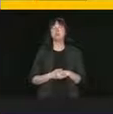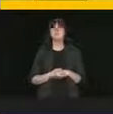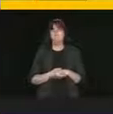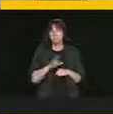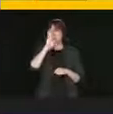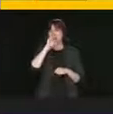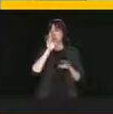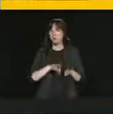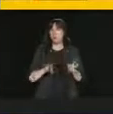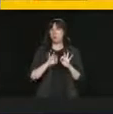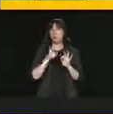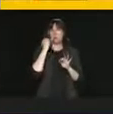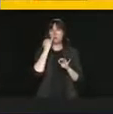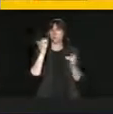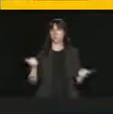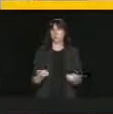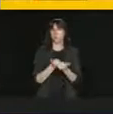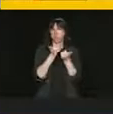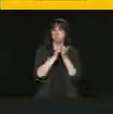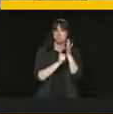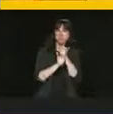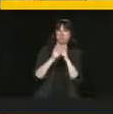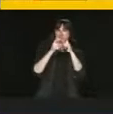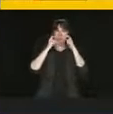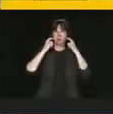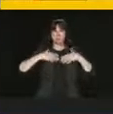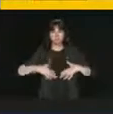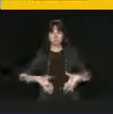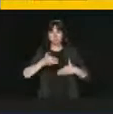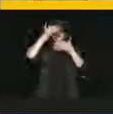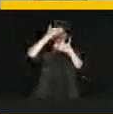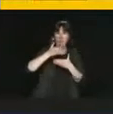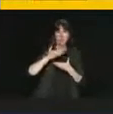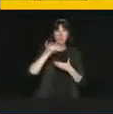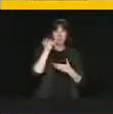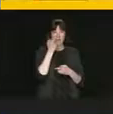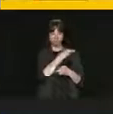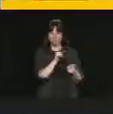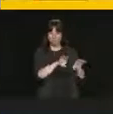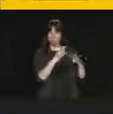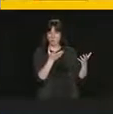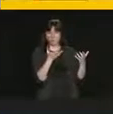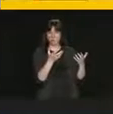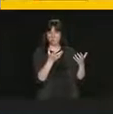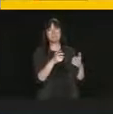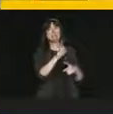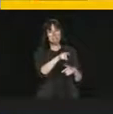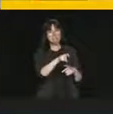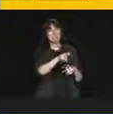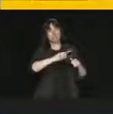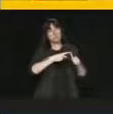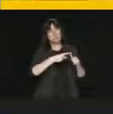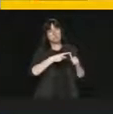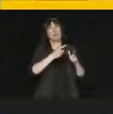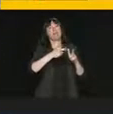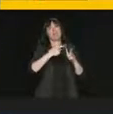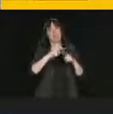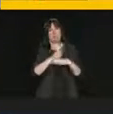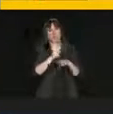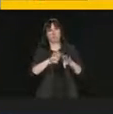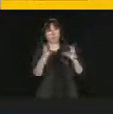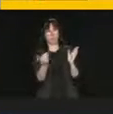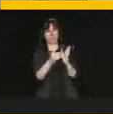the right amounts of PPE for industries that want to reopen will be essential before they reopen, and that's why we're accelerating the